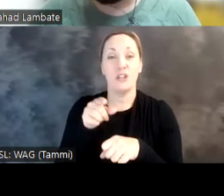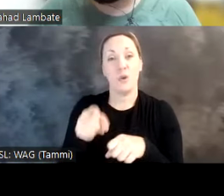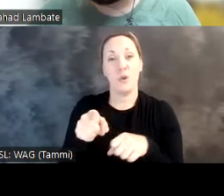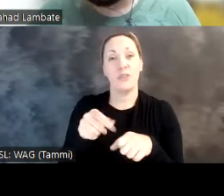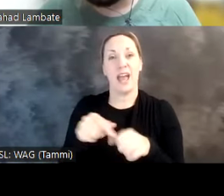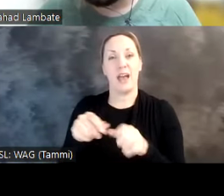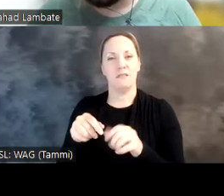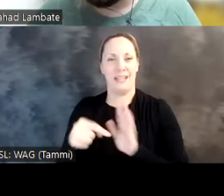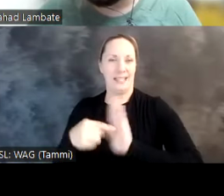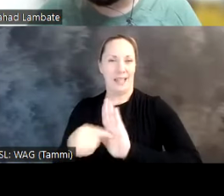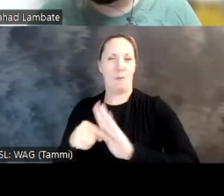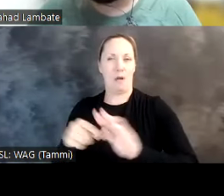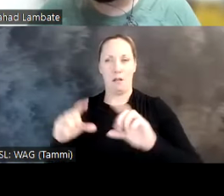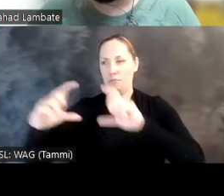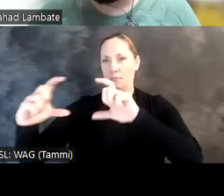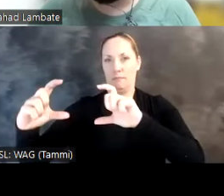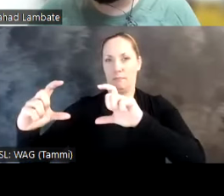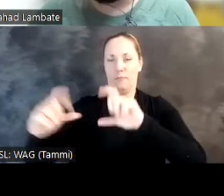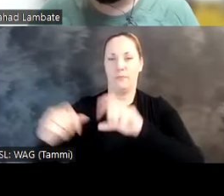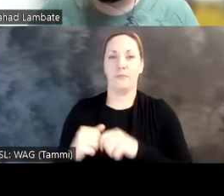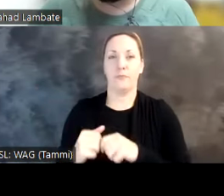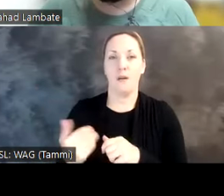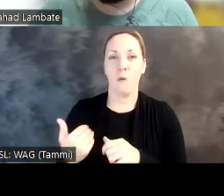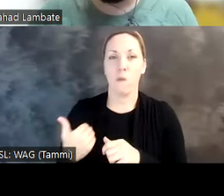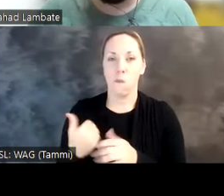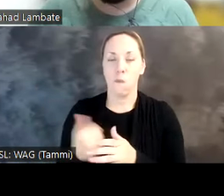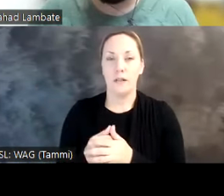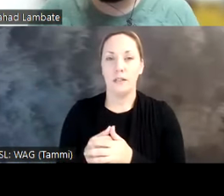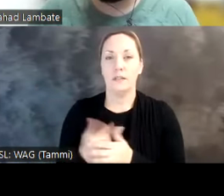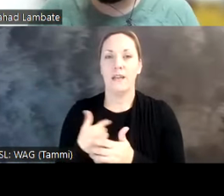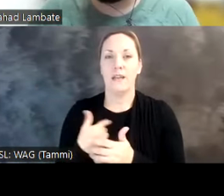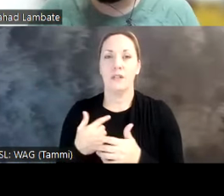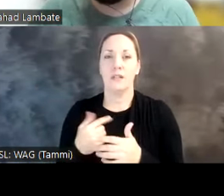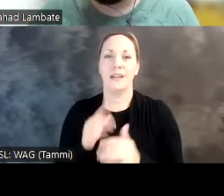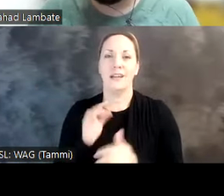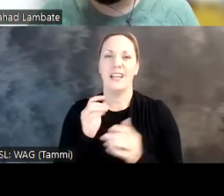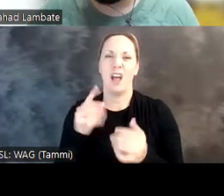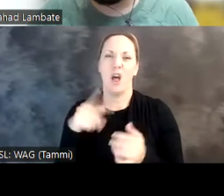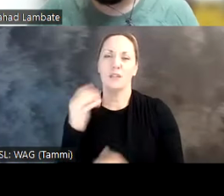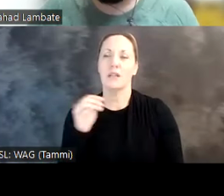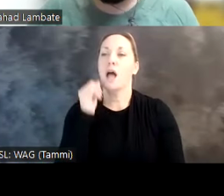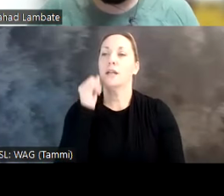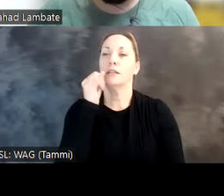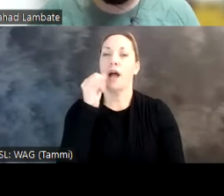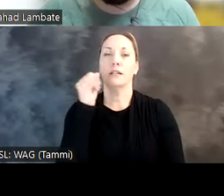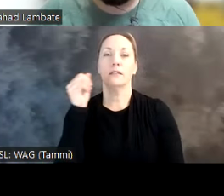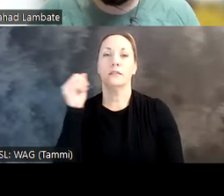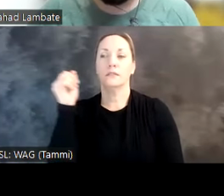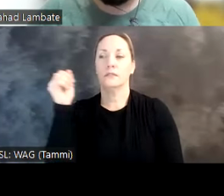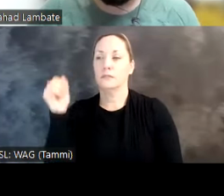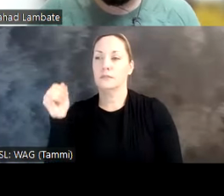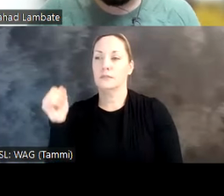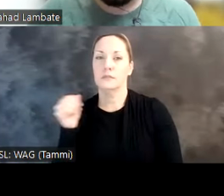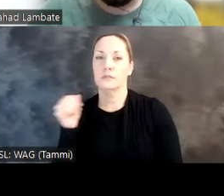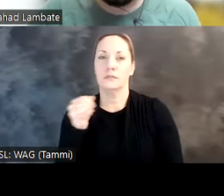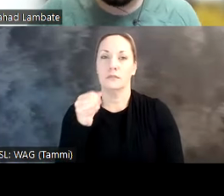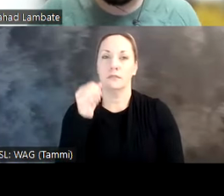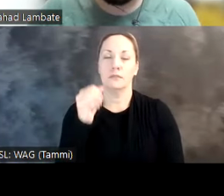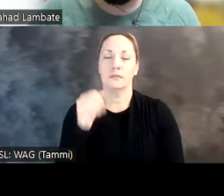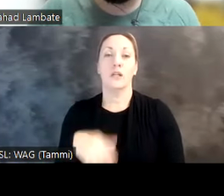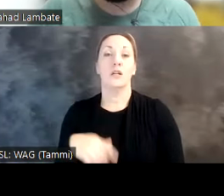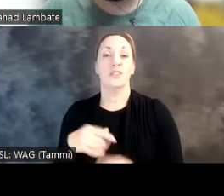snapshot example, which I took, is having like a dotted focus indicator. So again, if